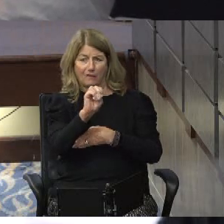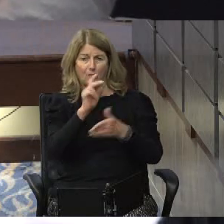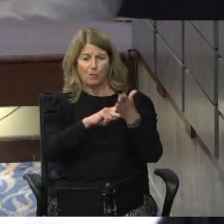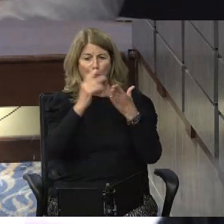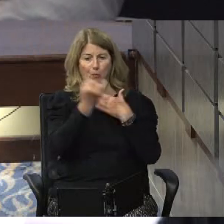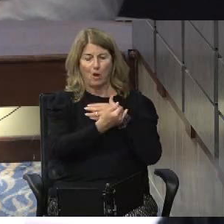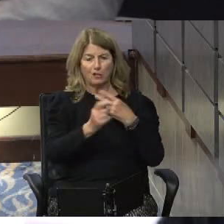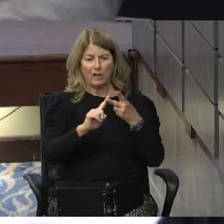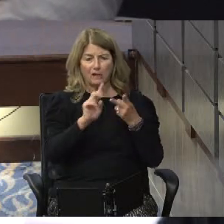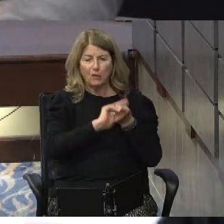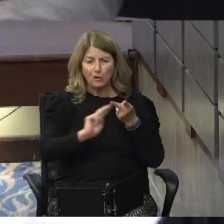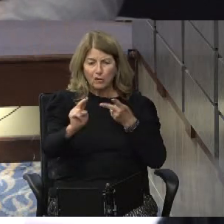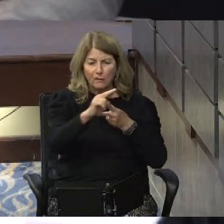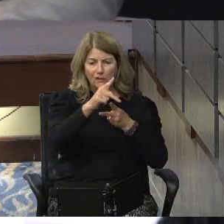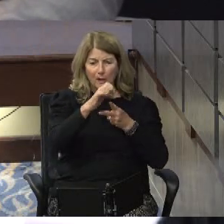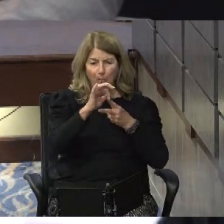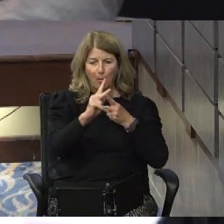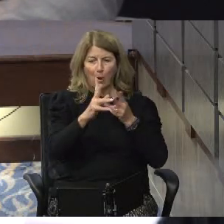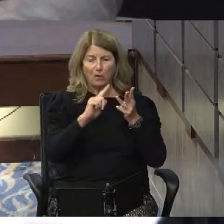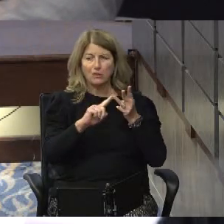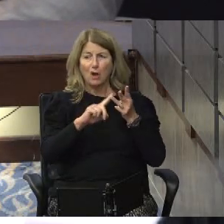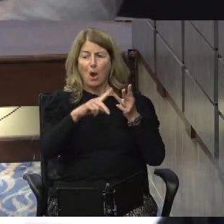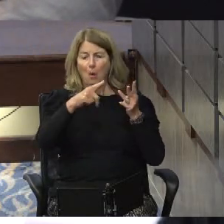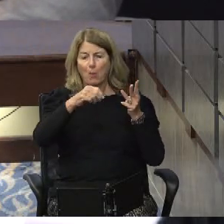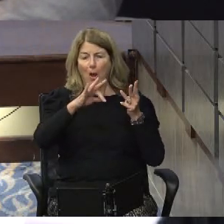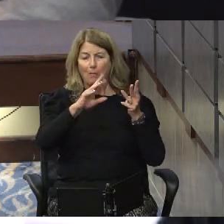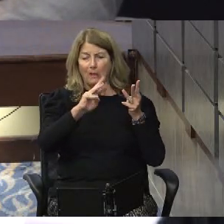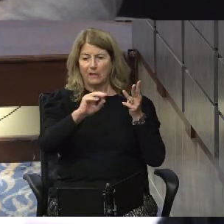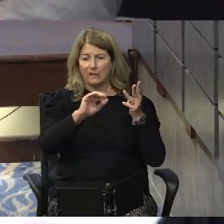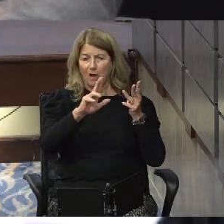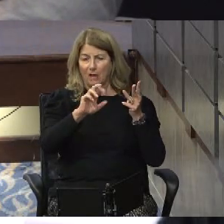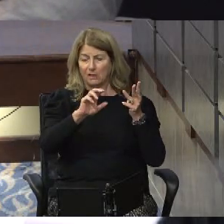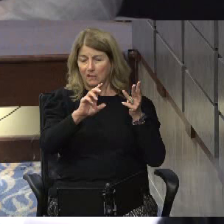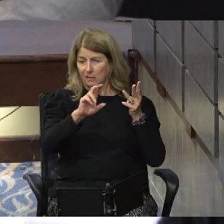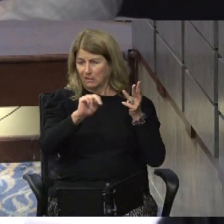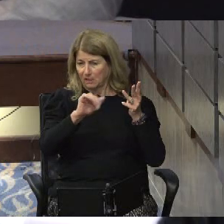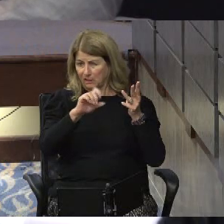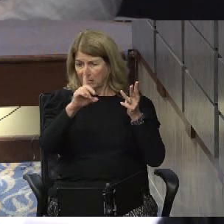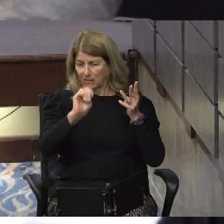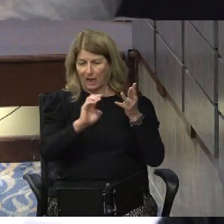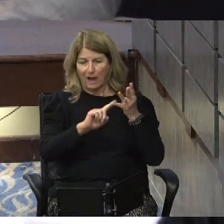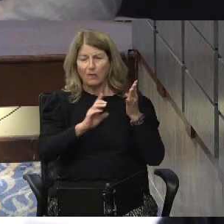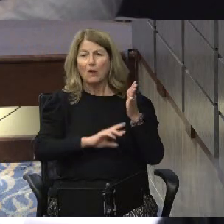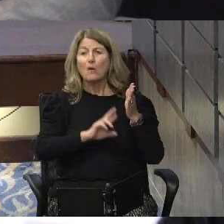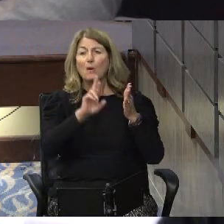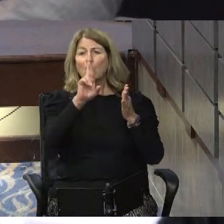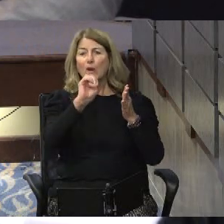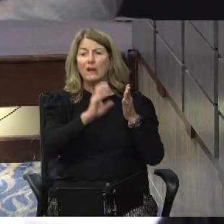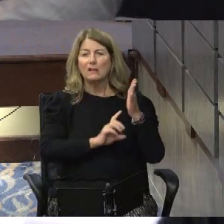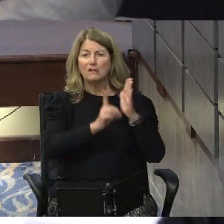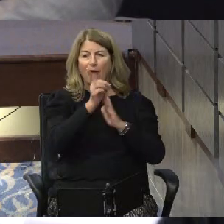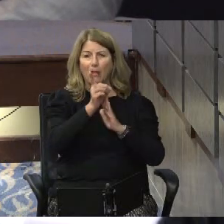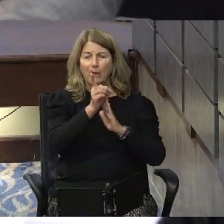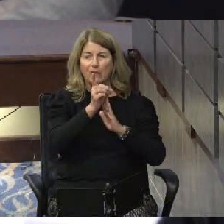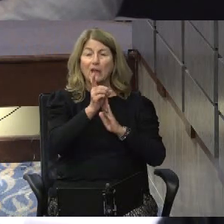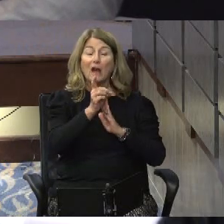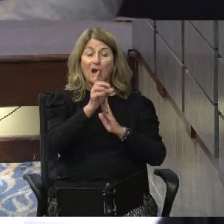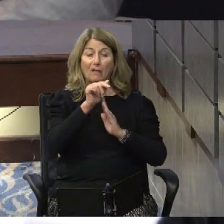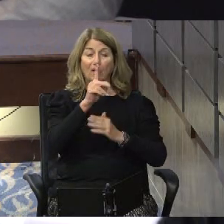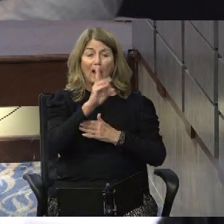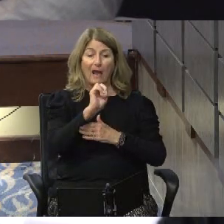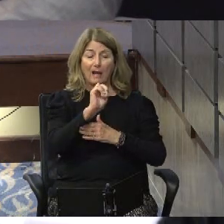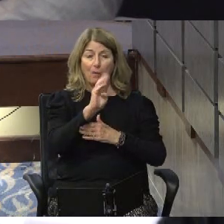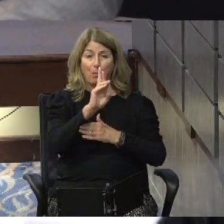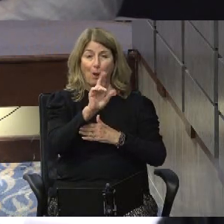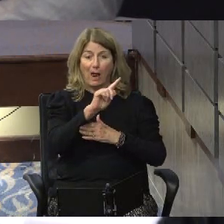project, the Promenade Development project, which includes the redevelopment of Lake Brazos Park. We've been working closely